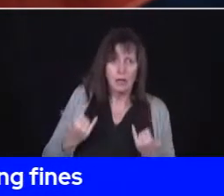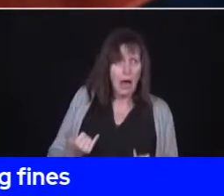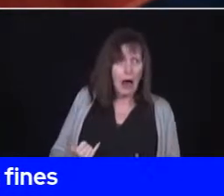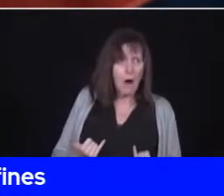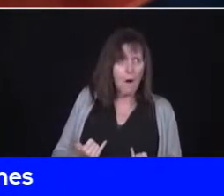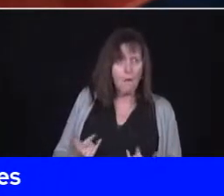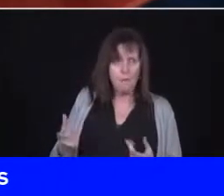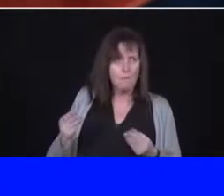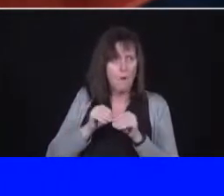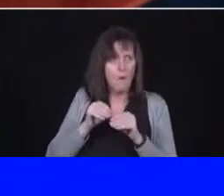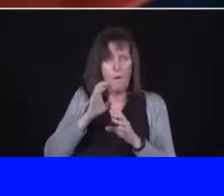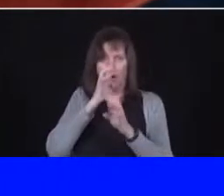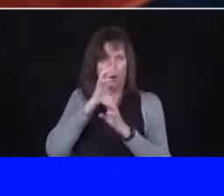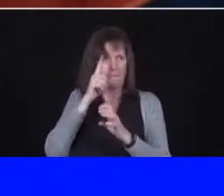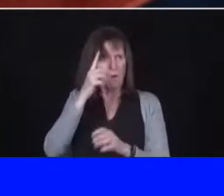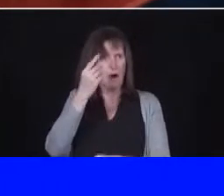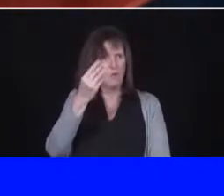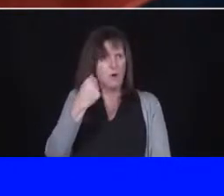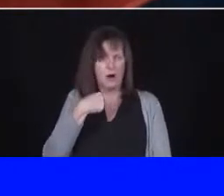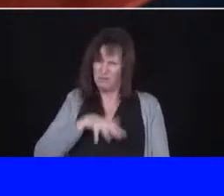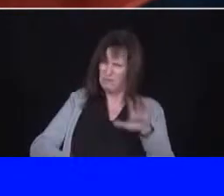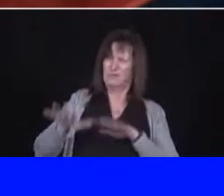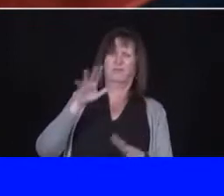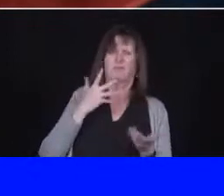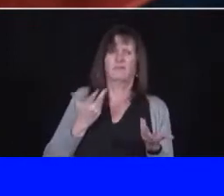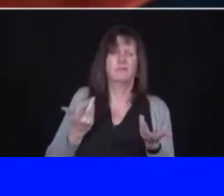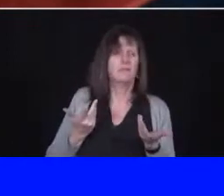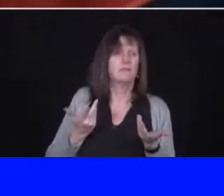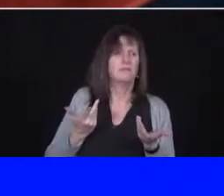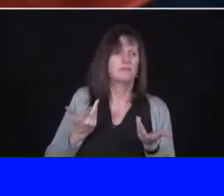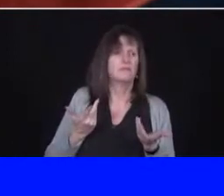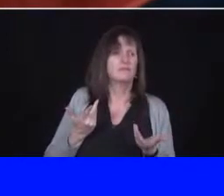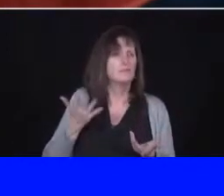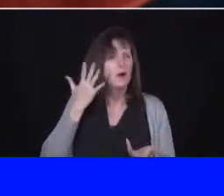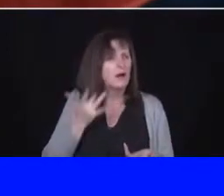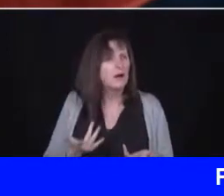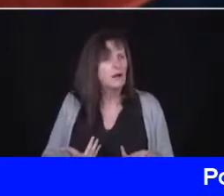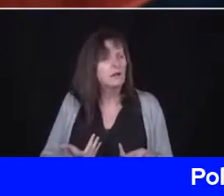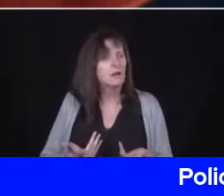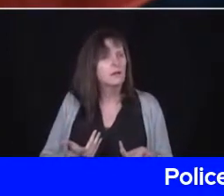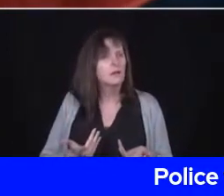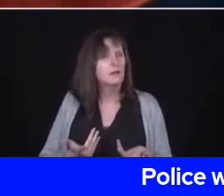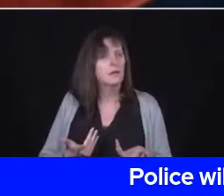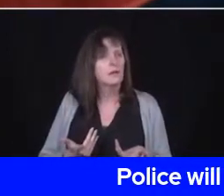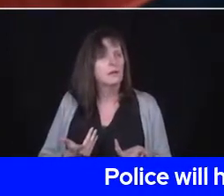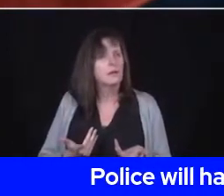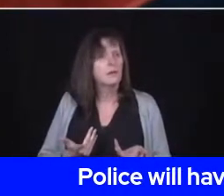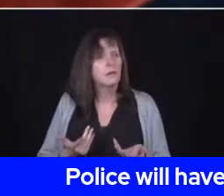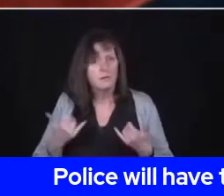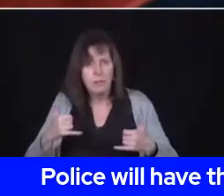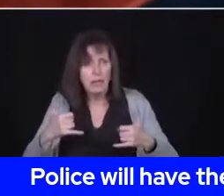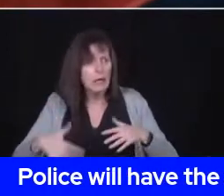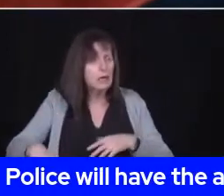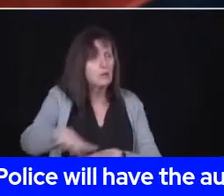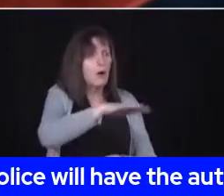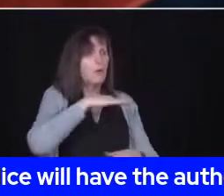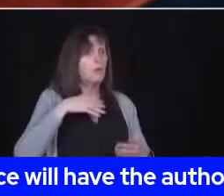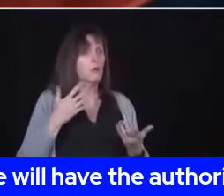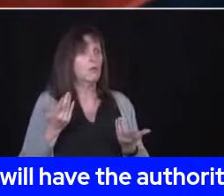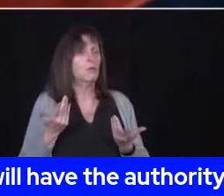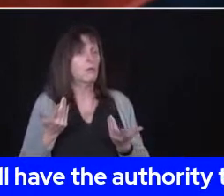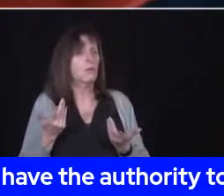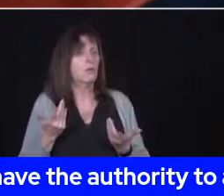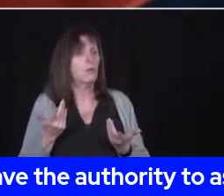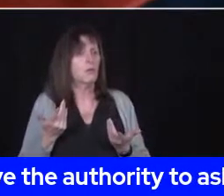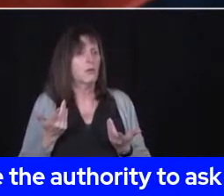on that. Can you explain why that move is being taken? You know, playgrounds and so on. Sort of, there's nothing else for a lot of people to